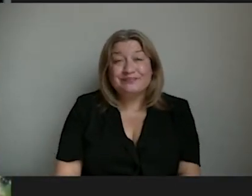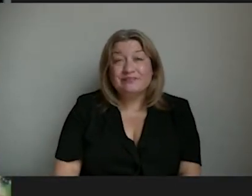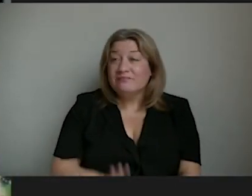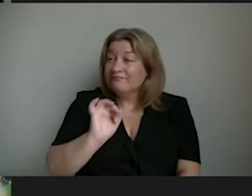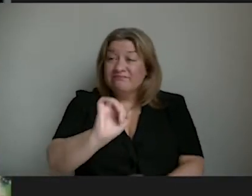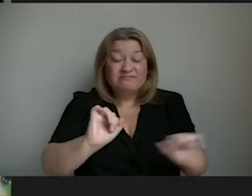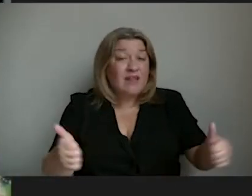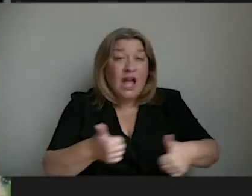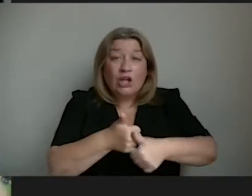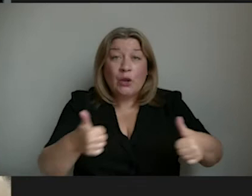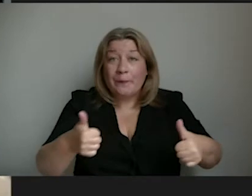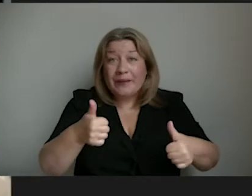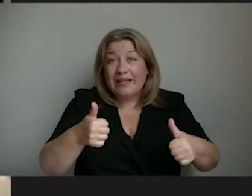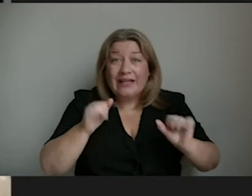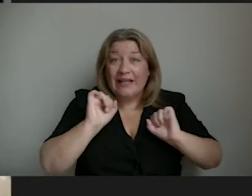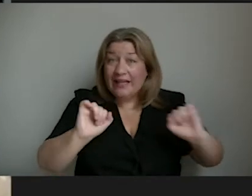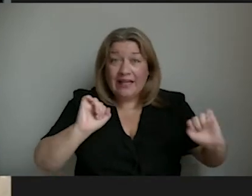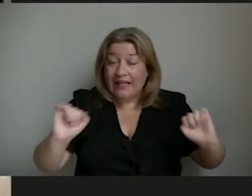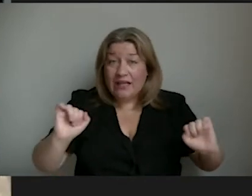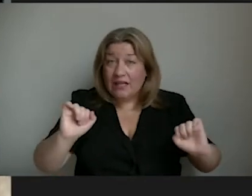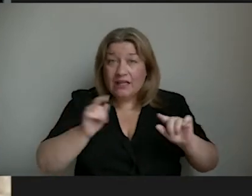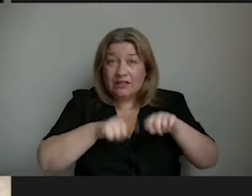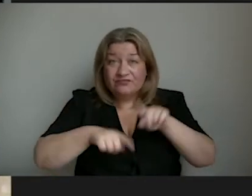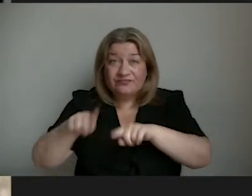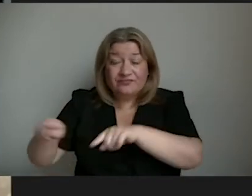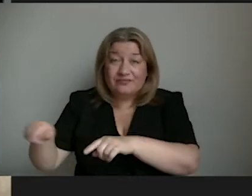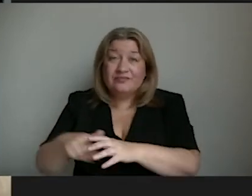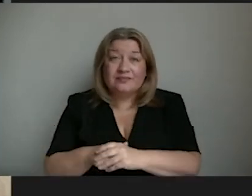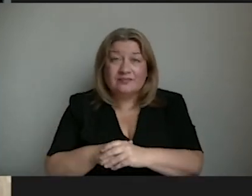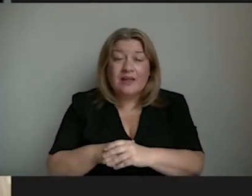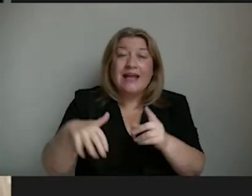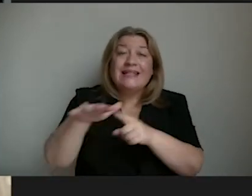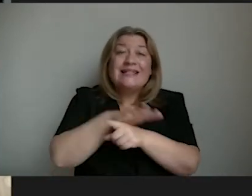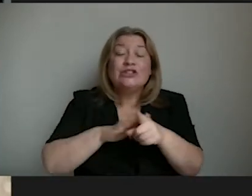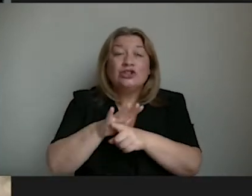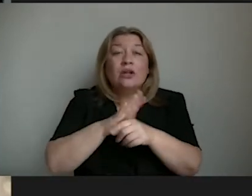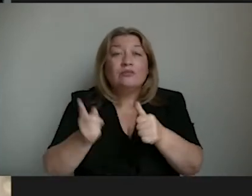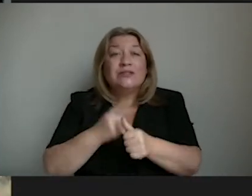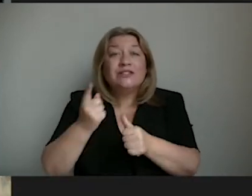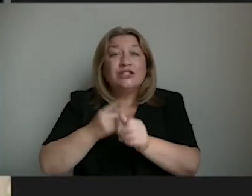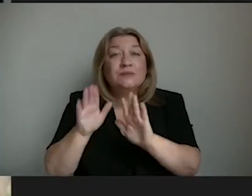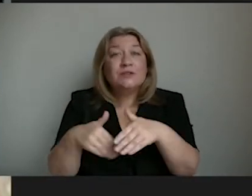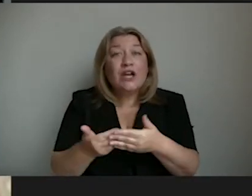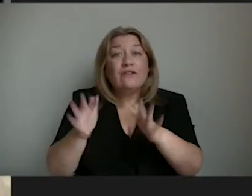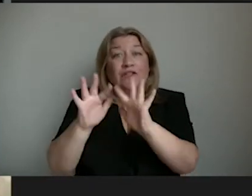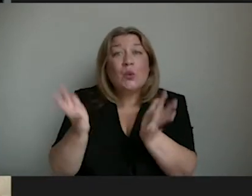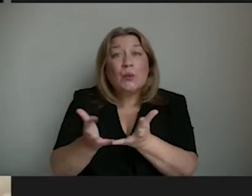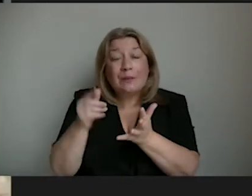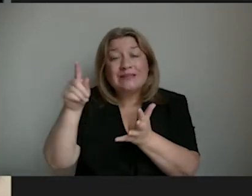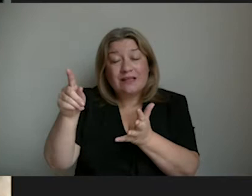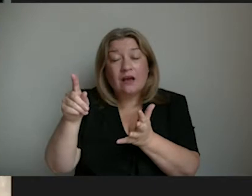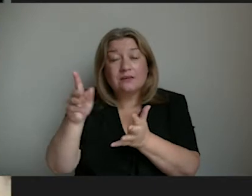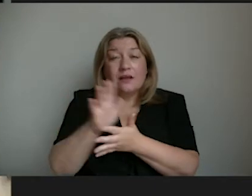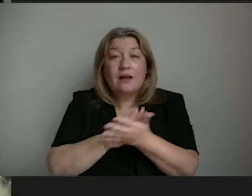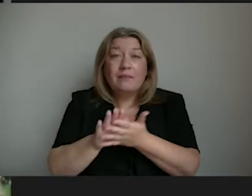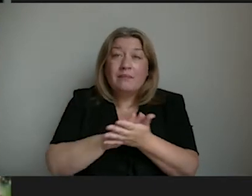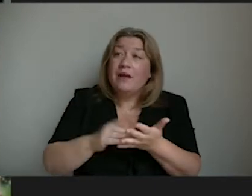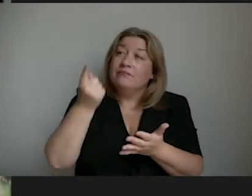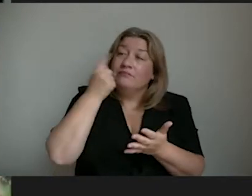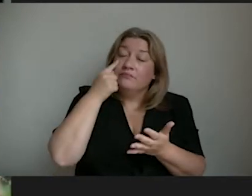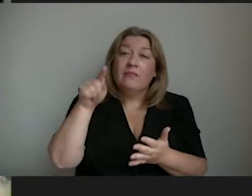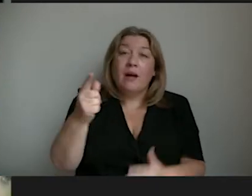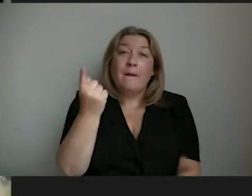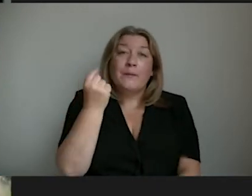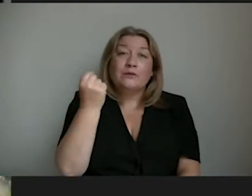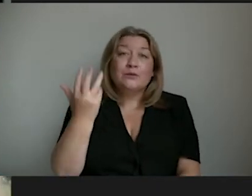completely different. We advertise all the rates of pay on the National Apprenticeship Service website. So when you're applying, you can see